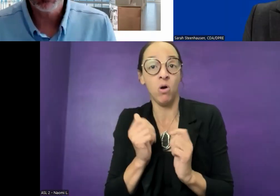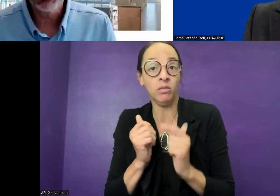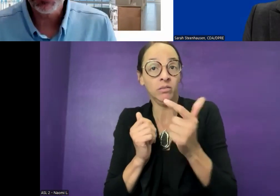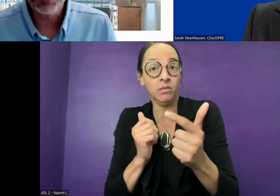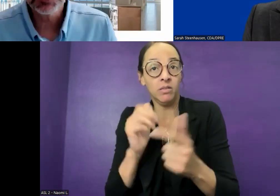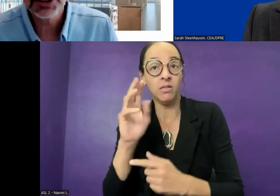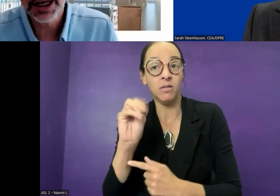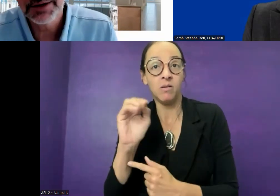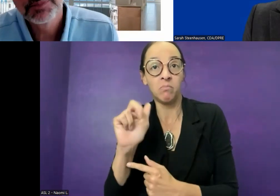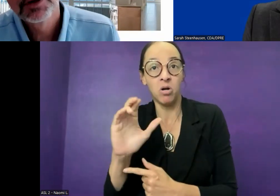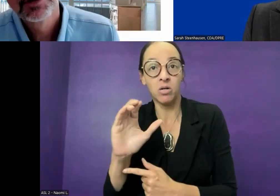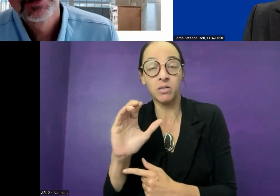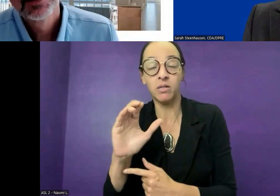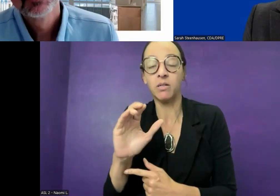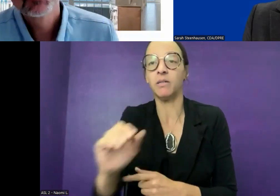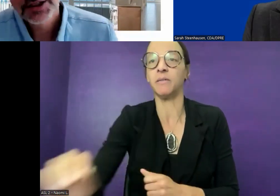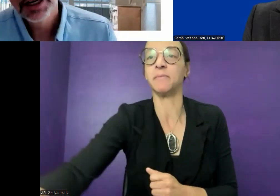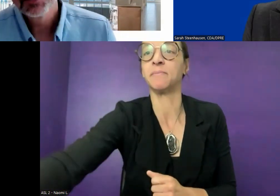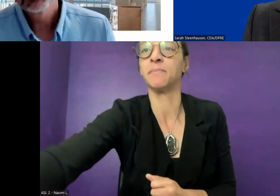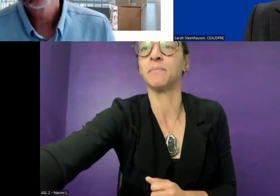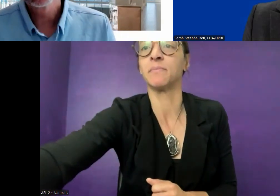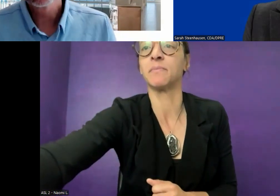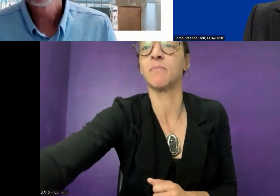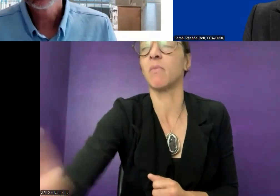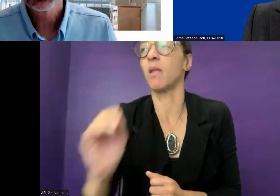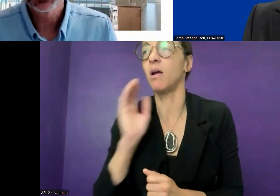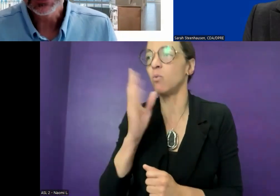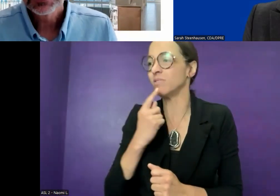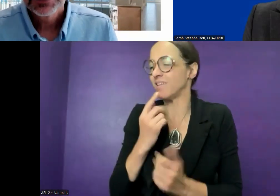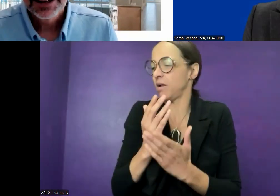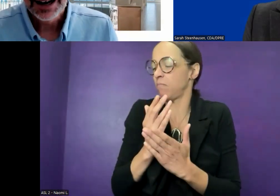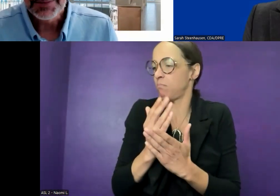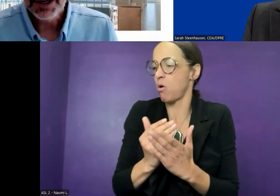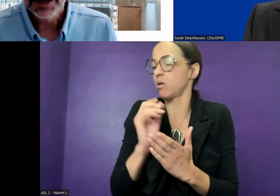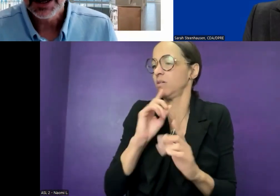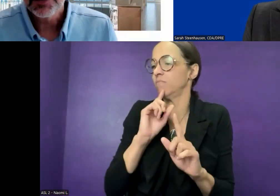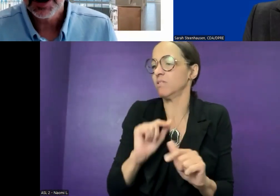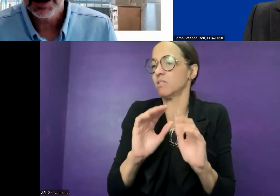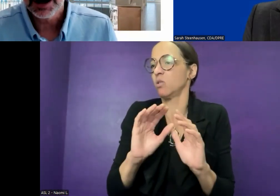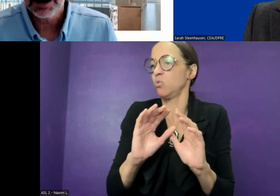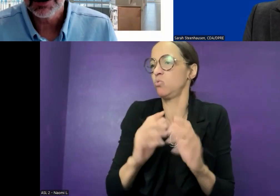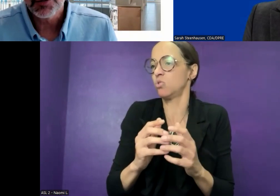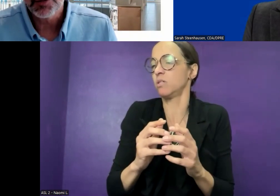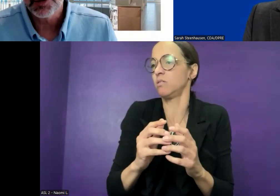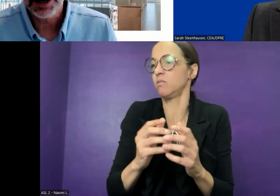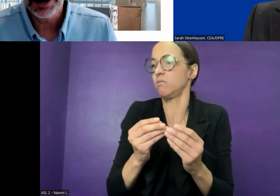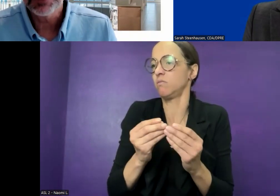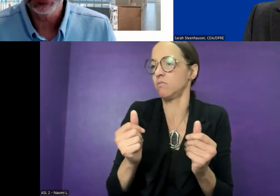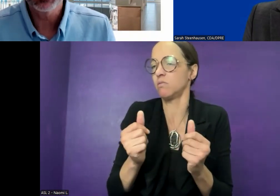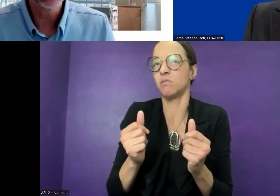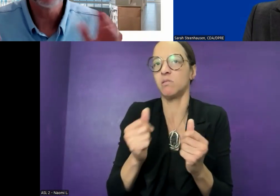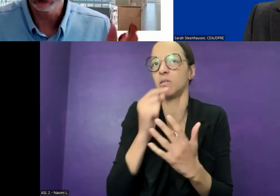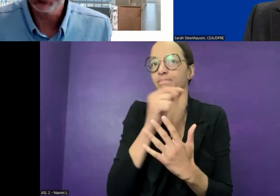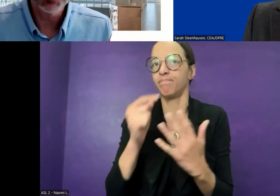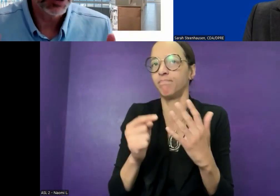I would say, especially on the solution set, I mean, we're going to have